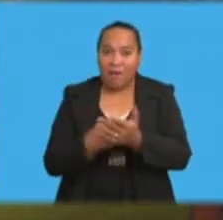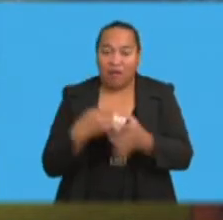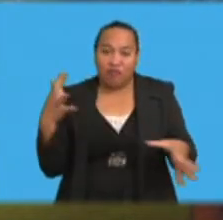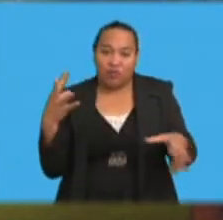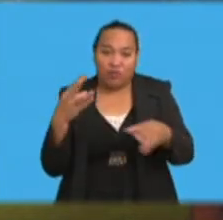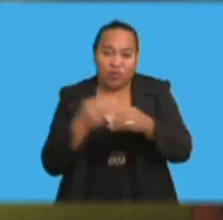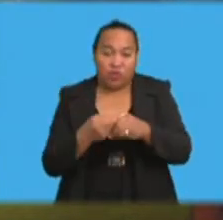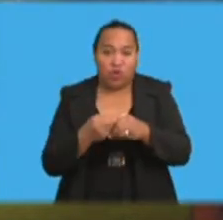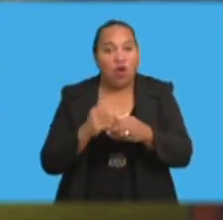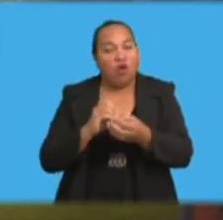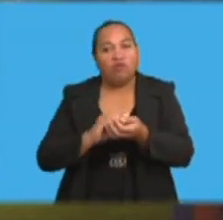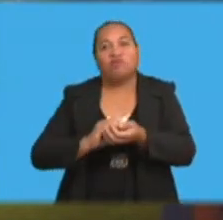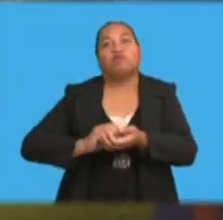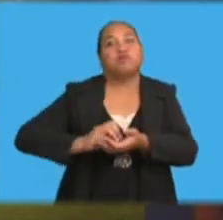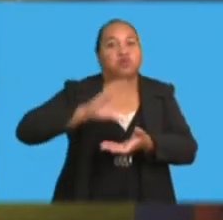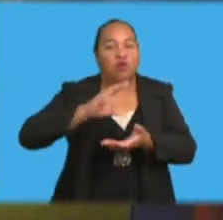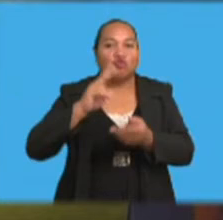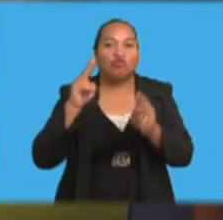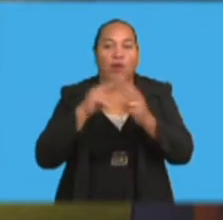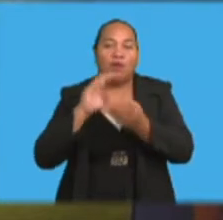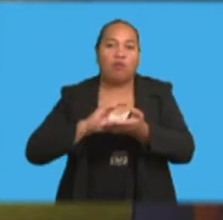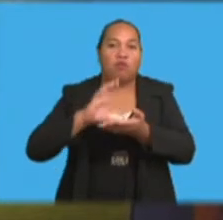grown almost twofold and currently stands at